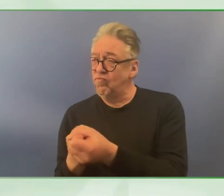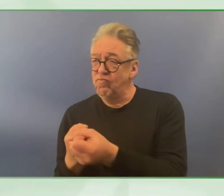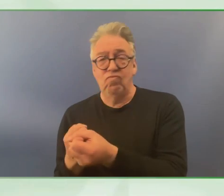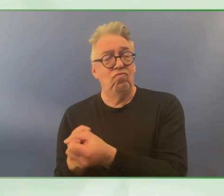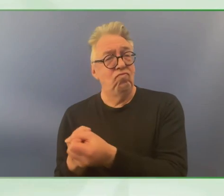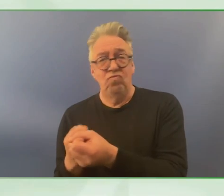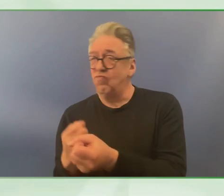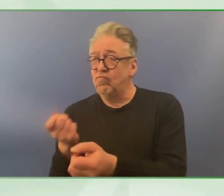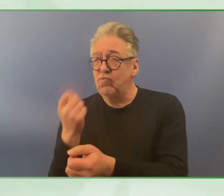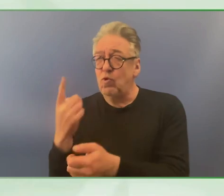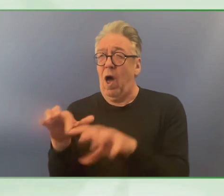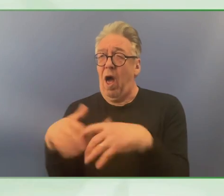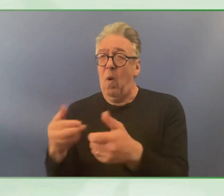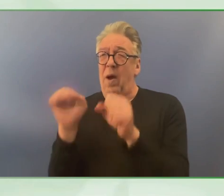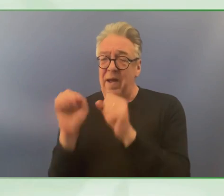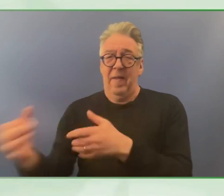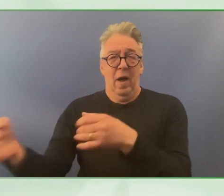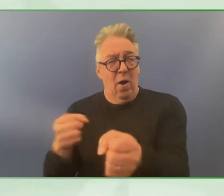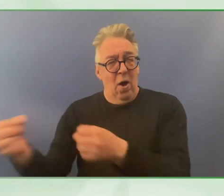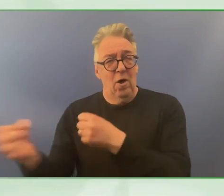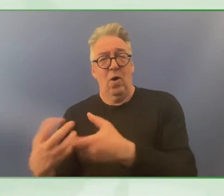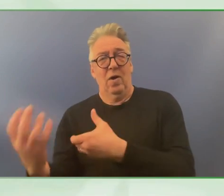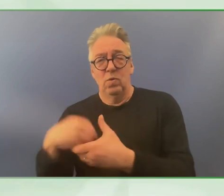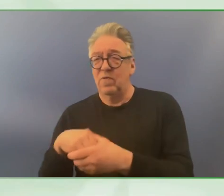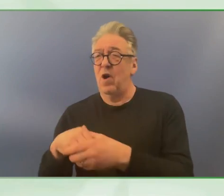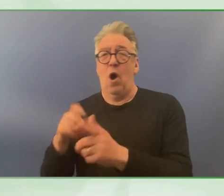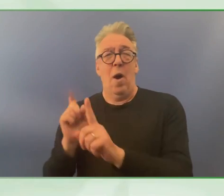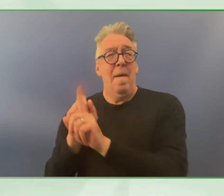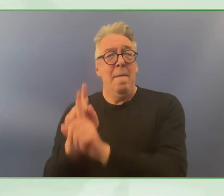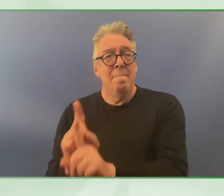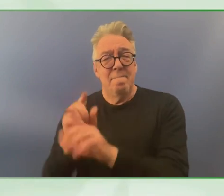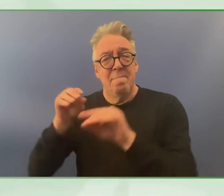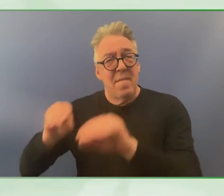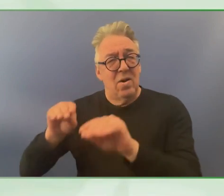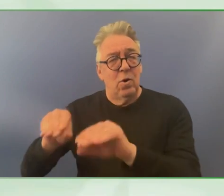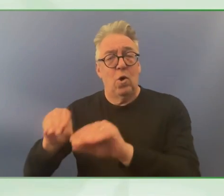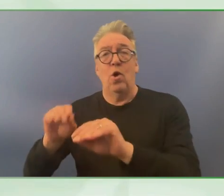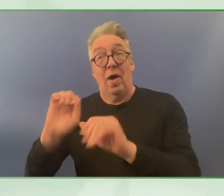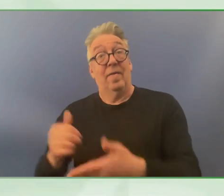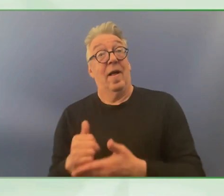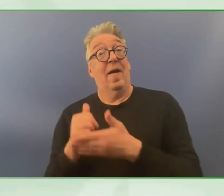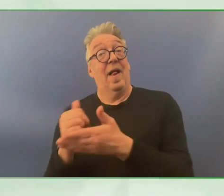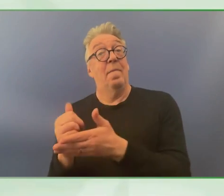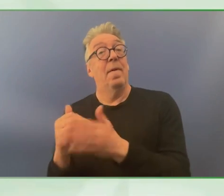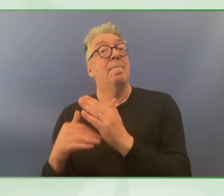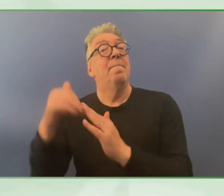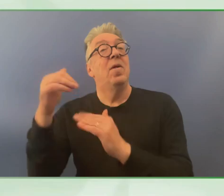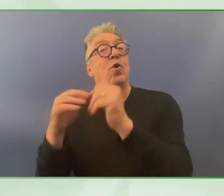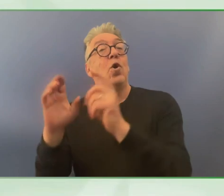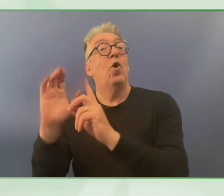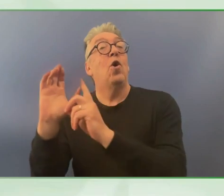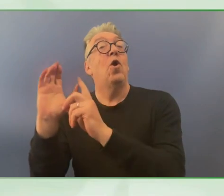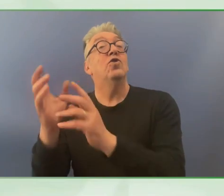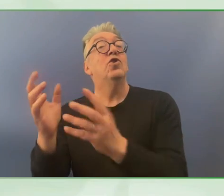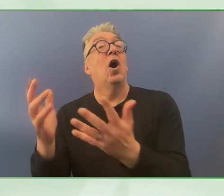to hire inclusively. Mentorship and other activities can build that culture. And then when you get an organization